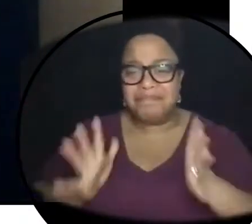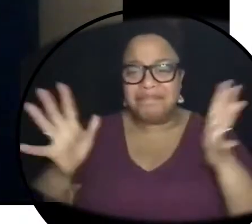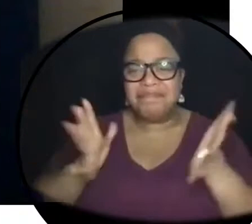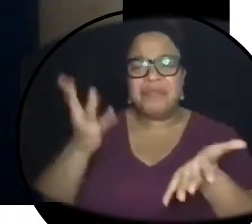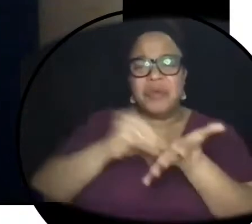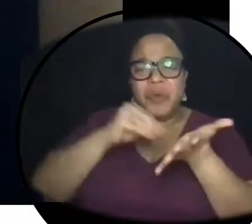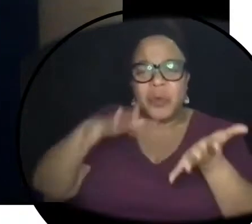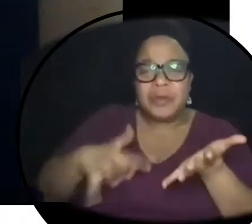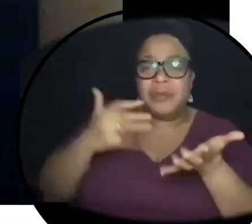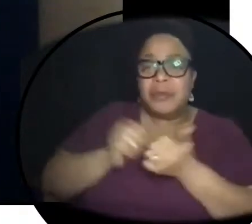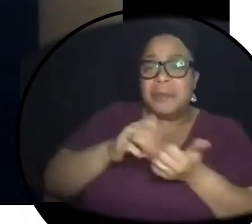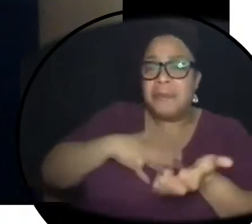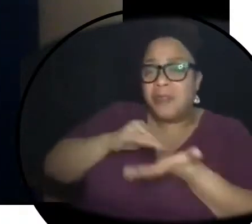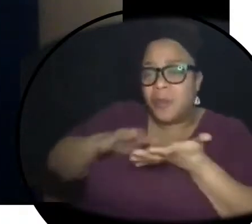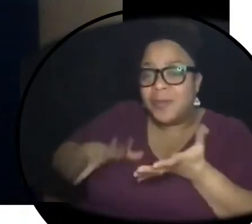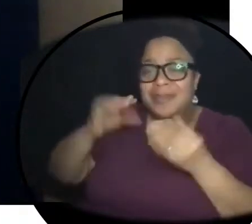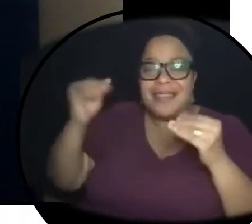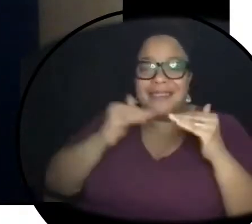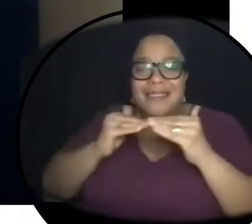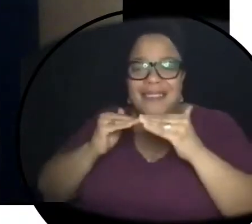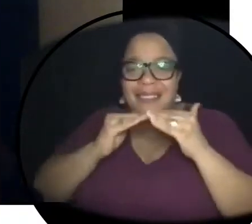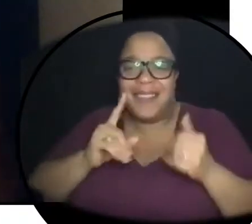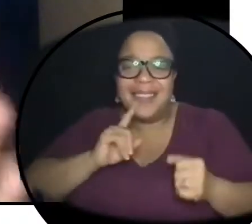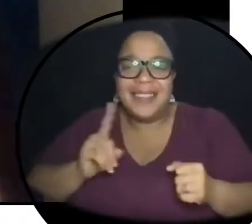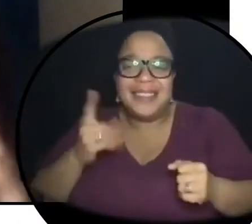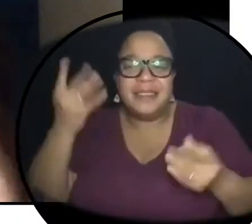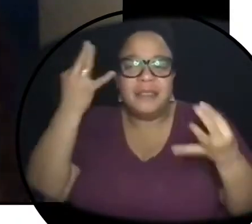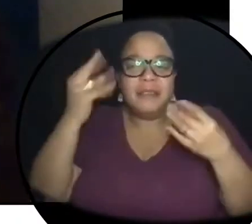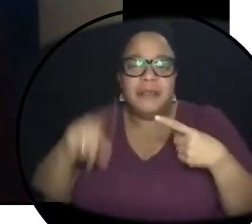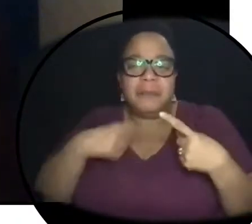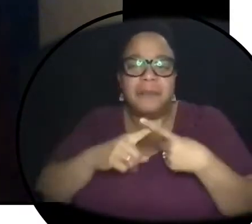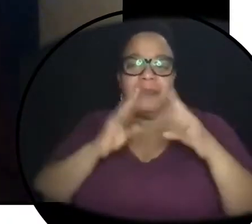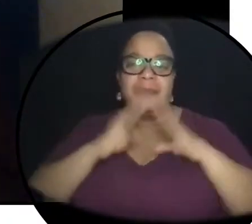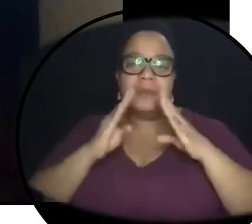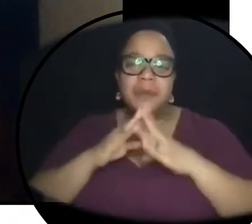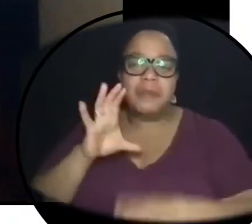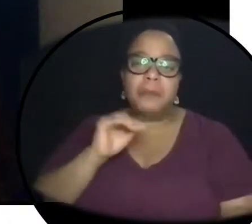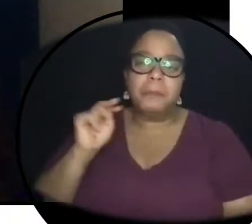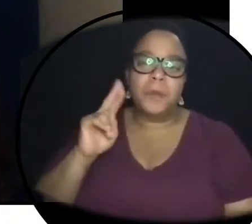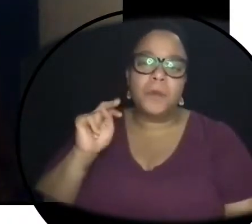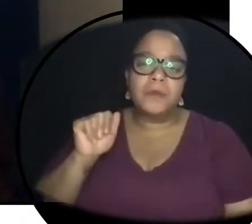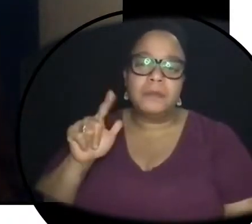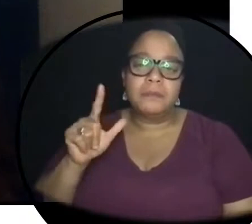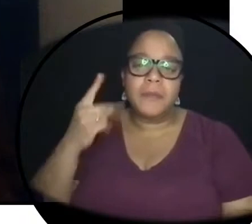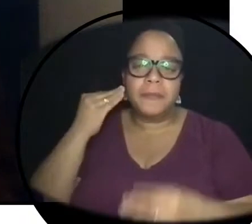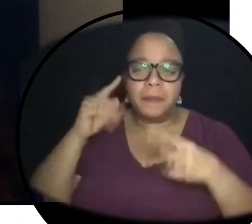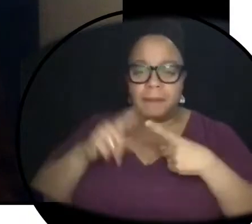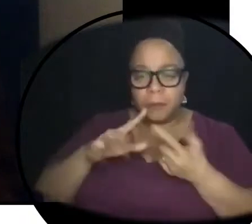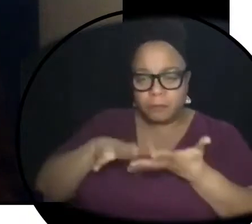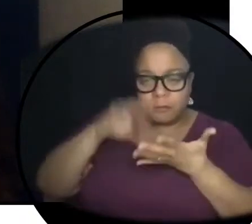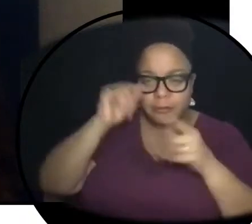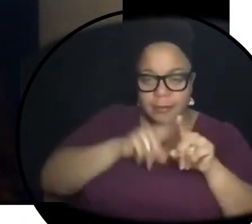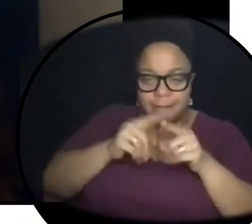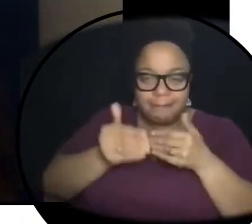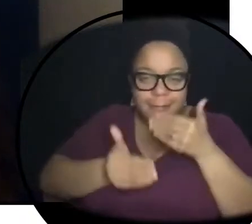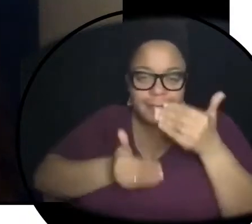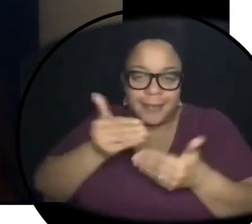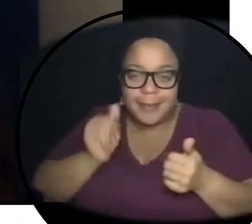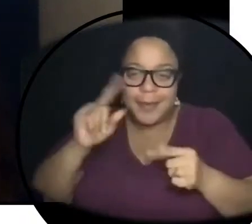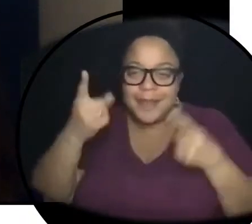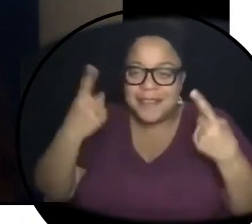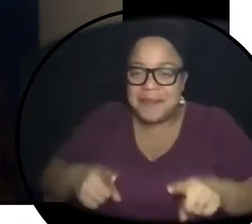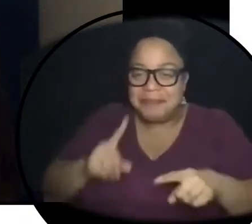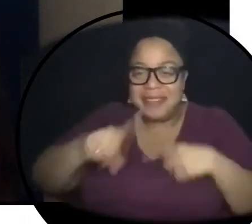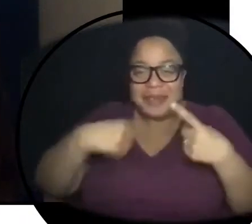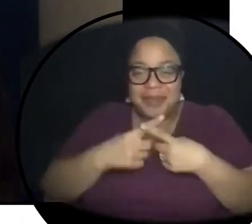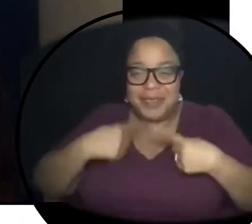individual book. We reward the individual intervention and the words and the whatnot. And I think that one of the main goals that